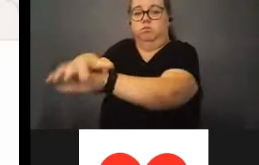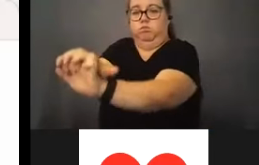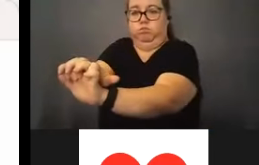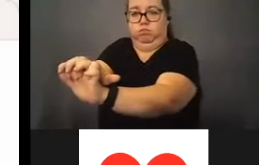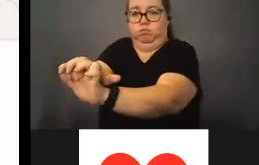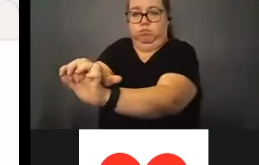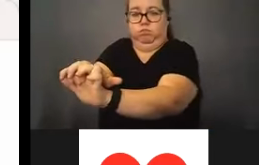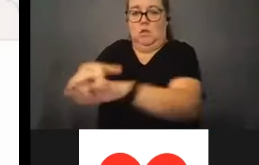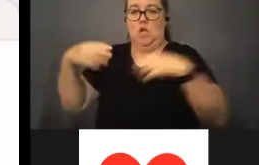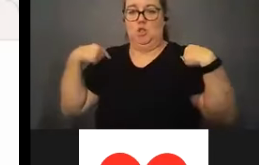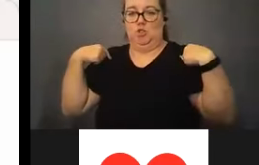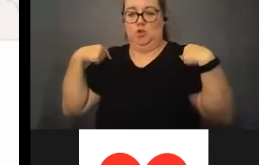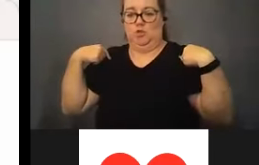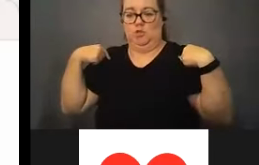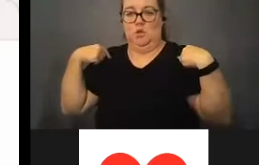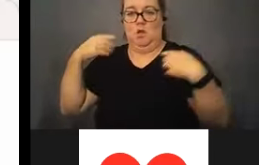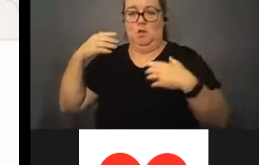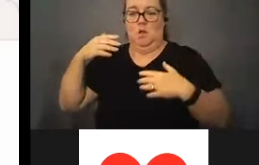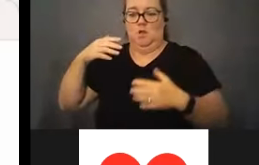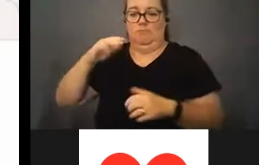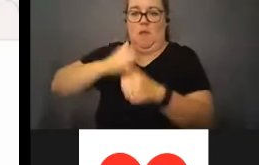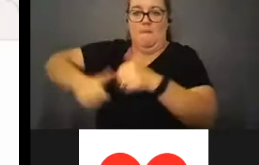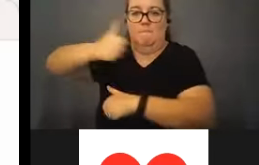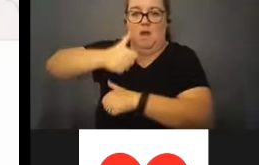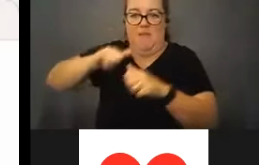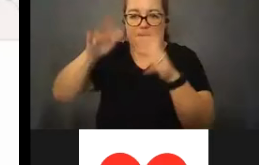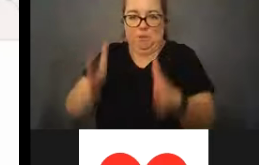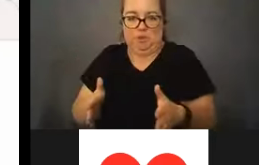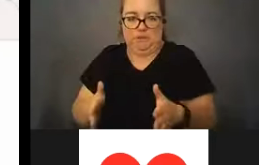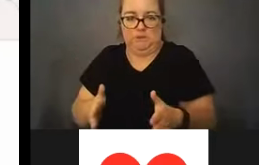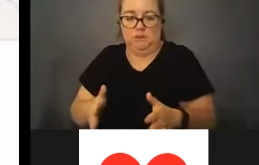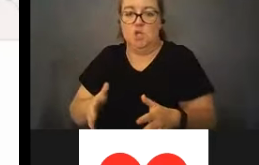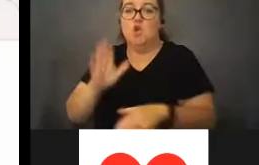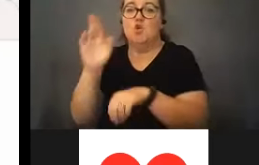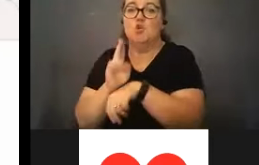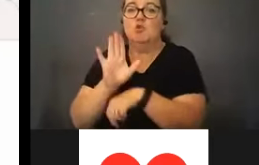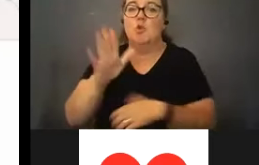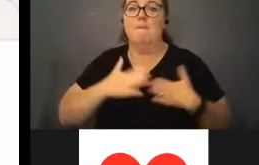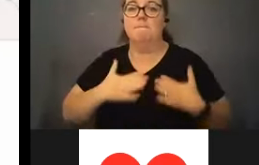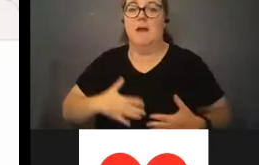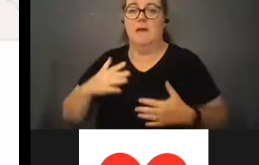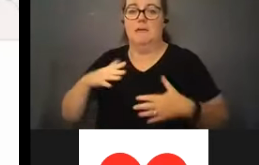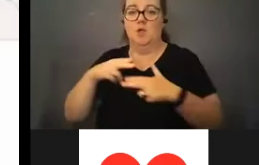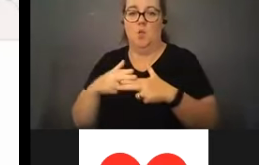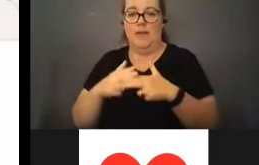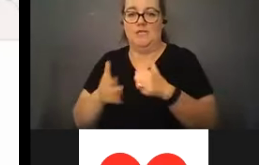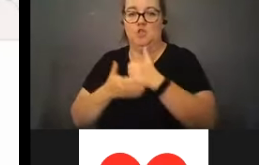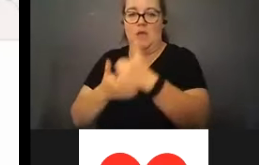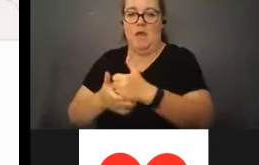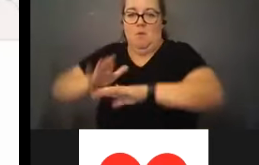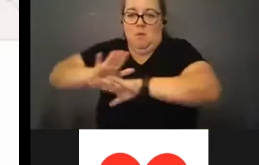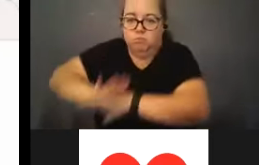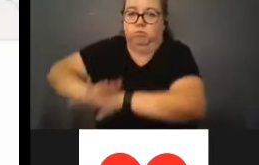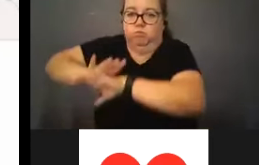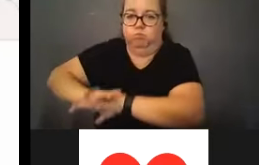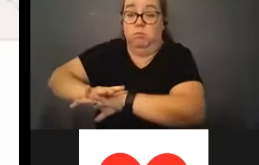are directly over your hands. With this technique, you can use your body weight to help compress the chest. Now, give 30